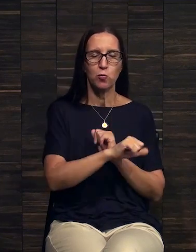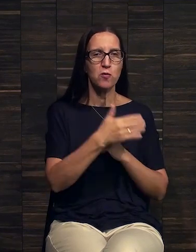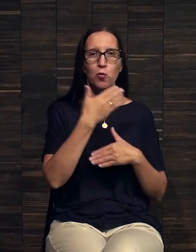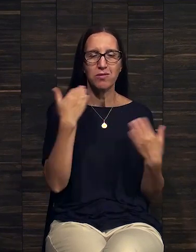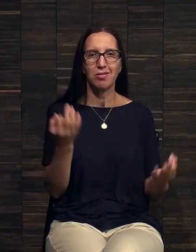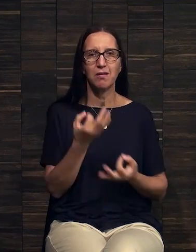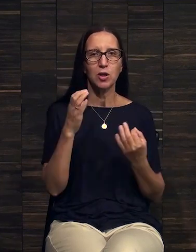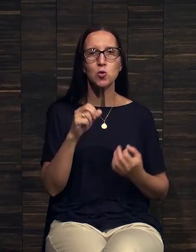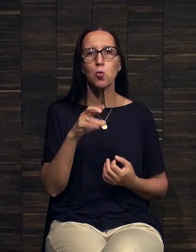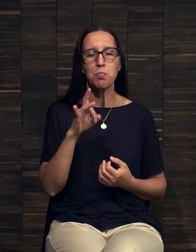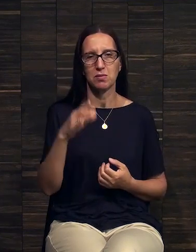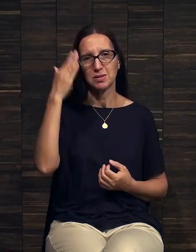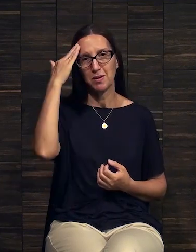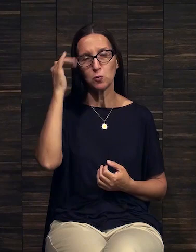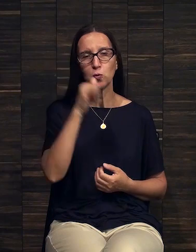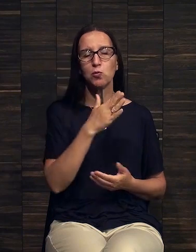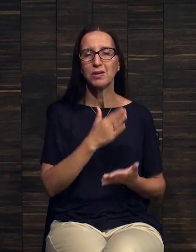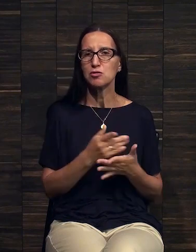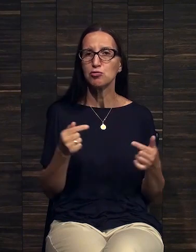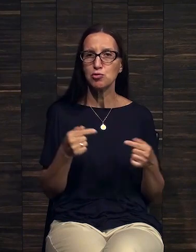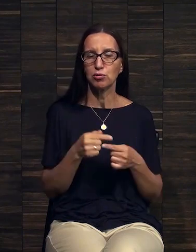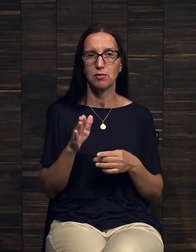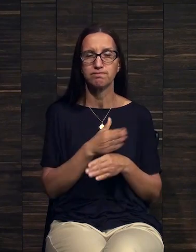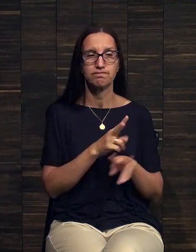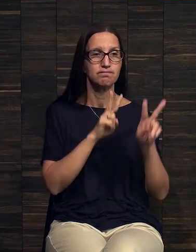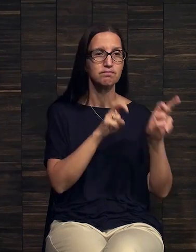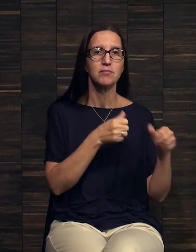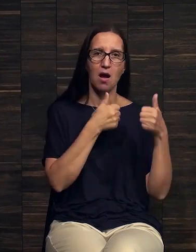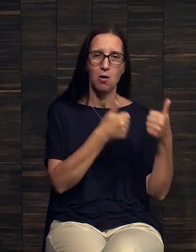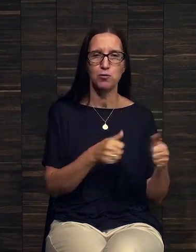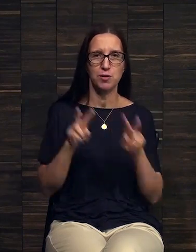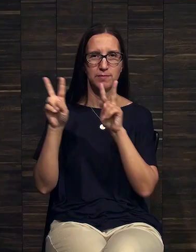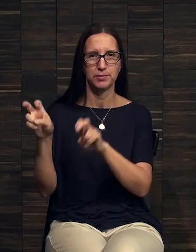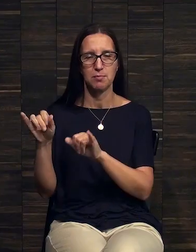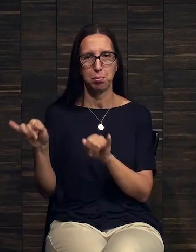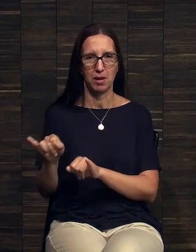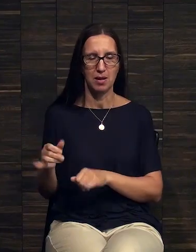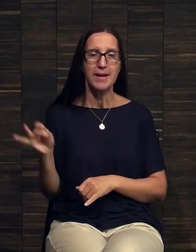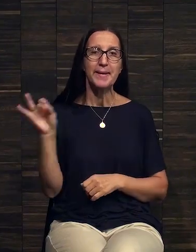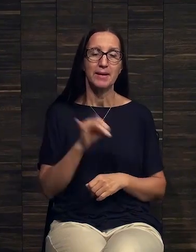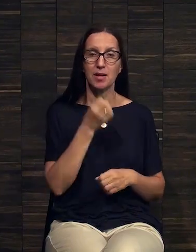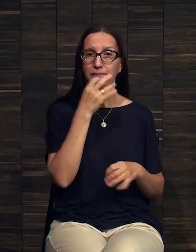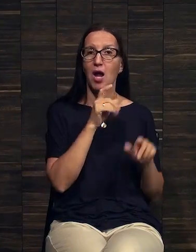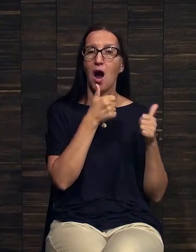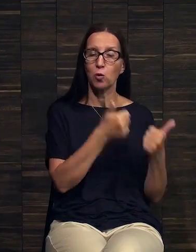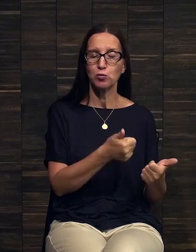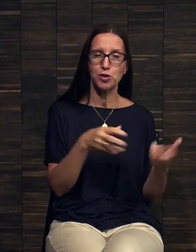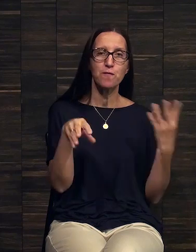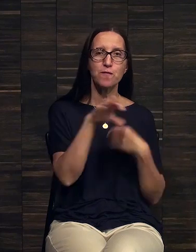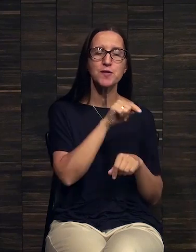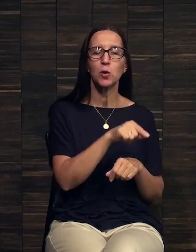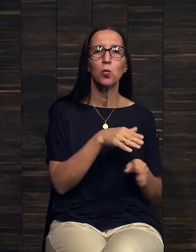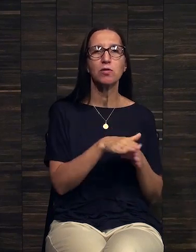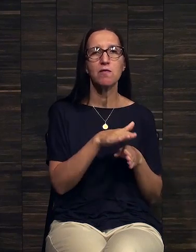everyone. He doesn't have supernatural abilities, but he distinguishes good from bad. Good